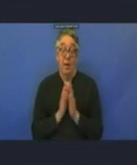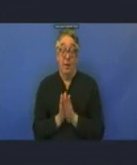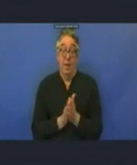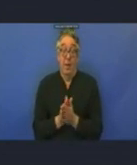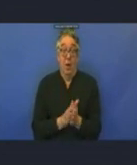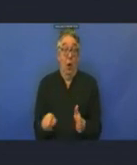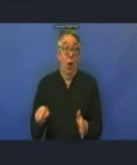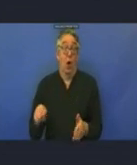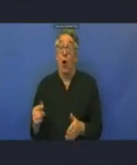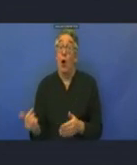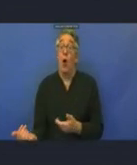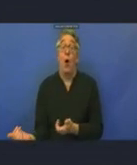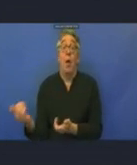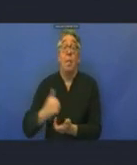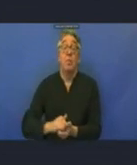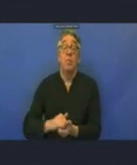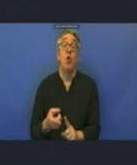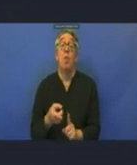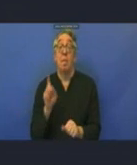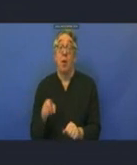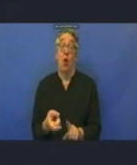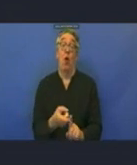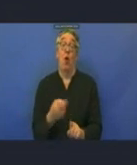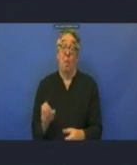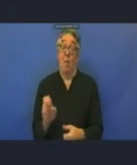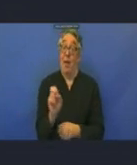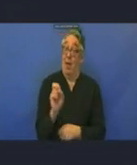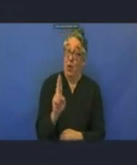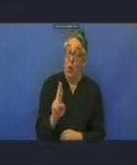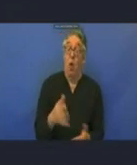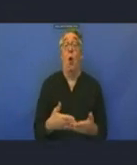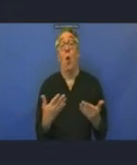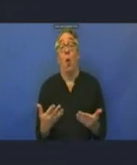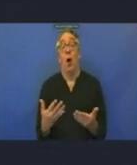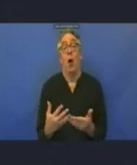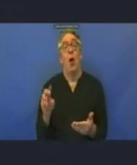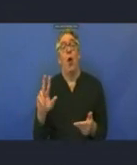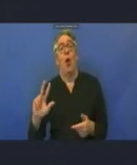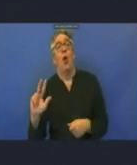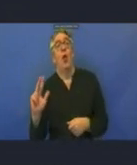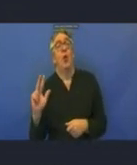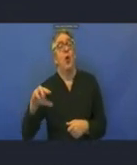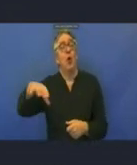participants established in EU member states or third countries associated to the program.